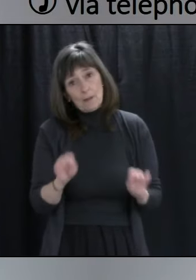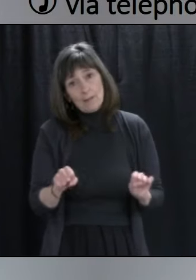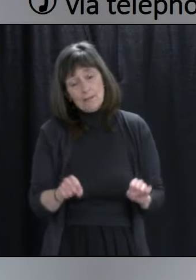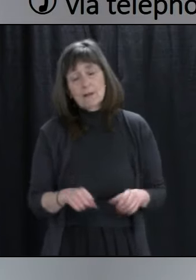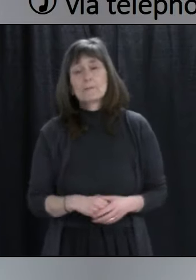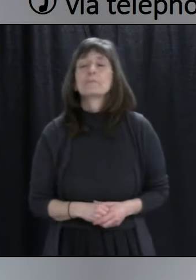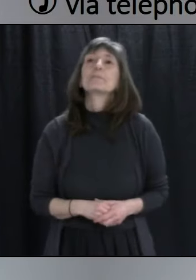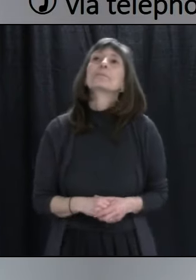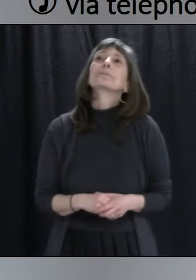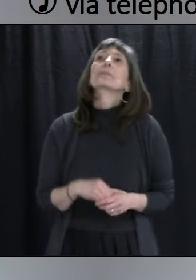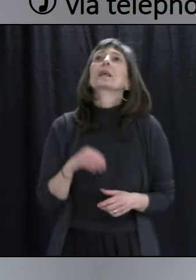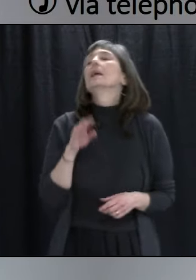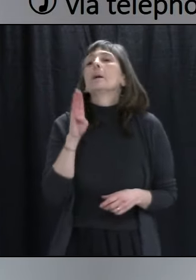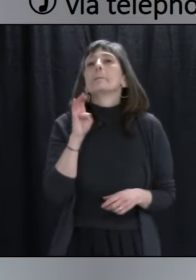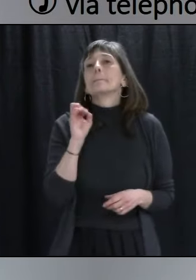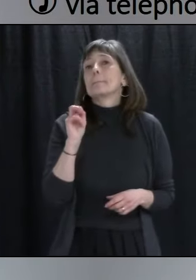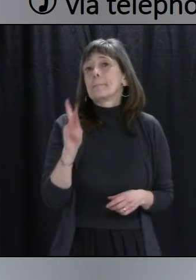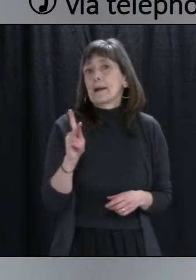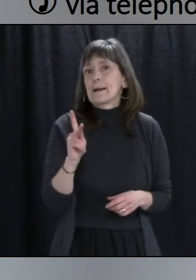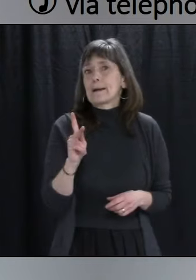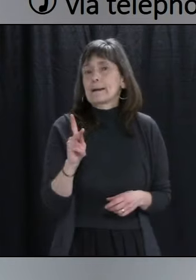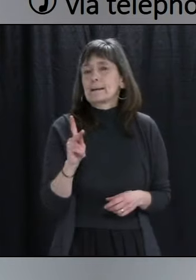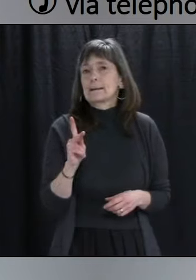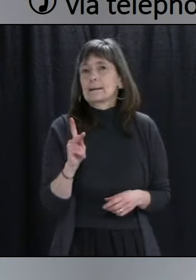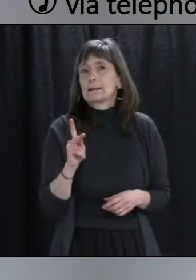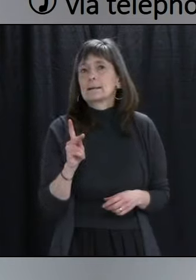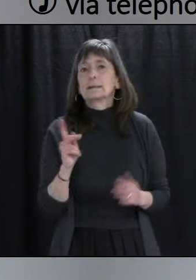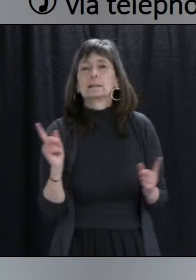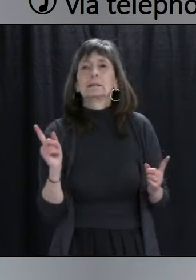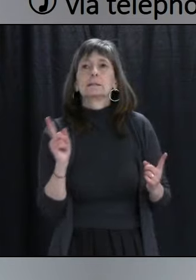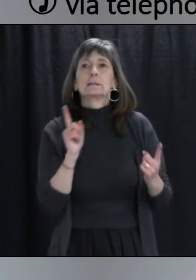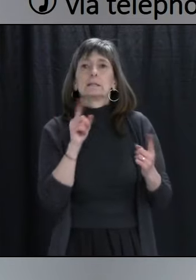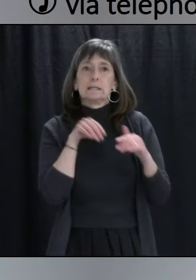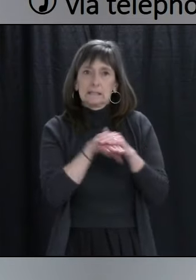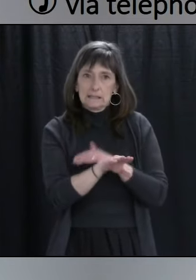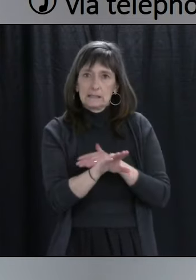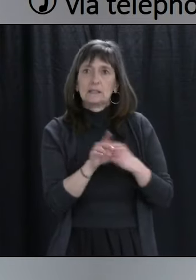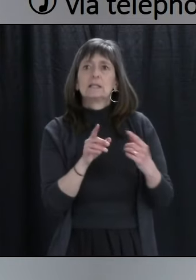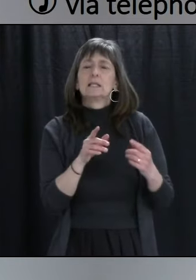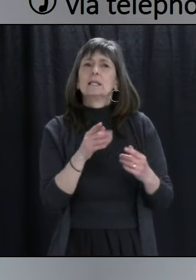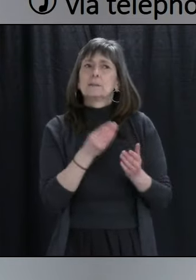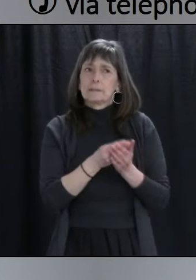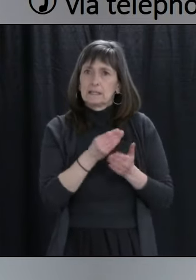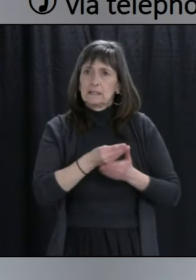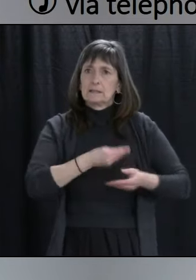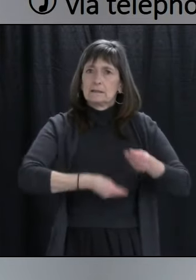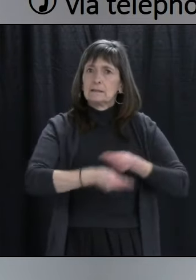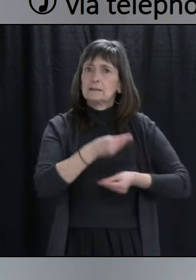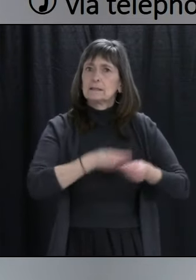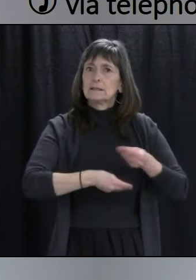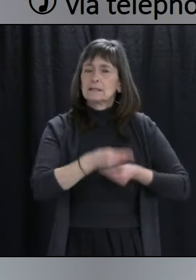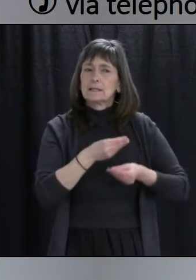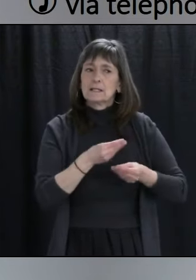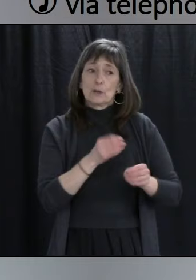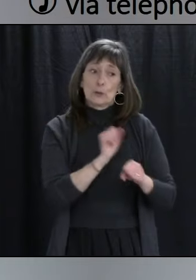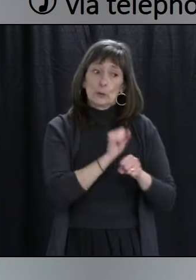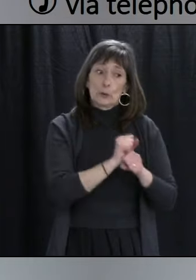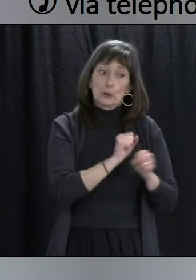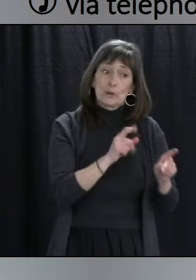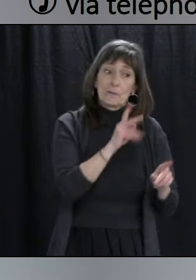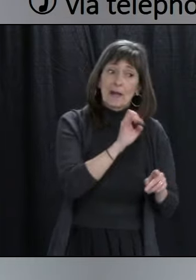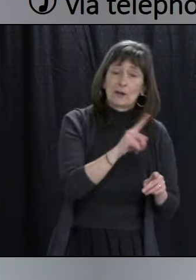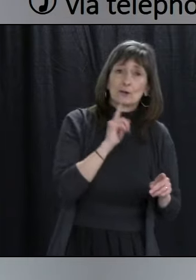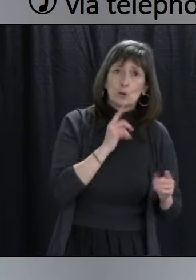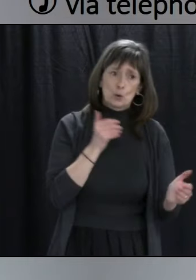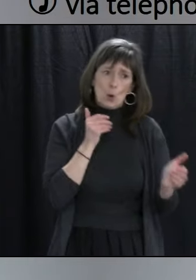and whose workers are in close contact with the general public by handling items, cash, etc., what is being done to protect both those working in these